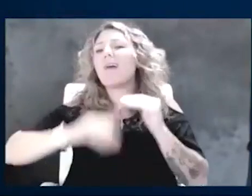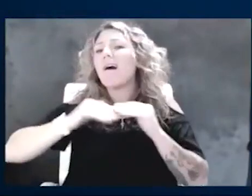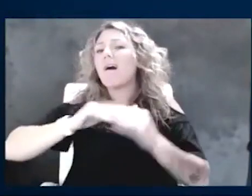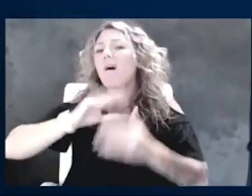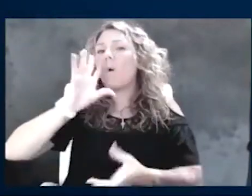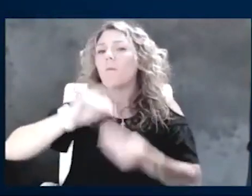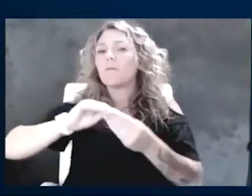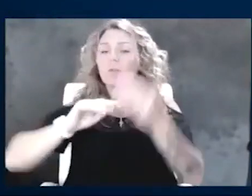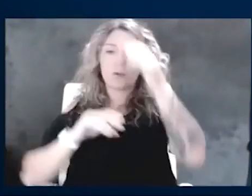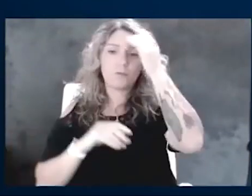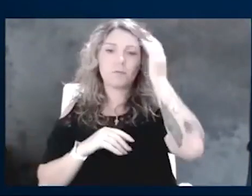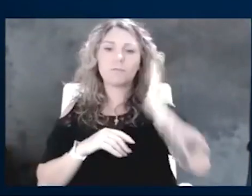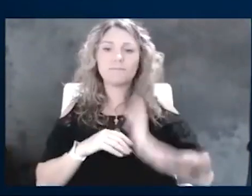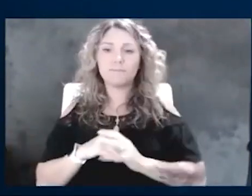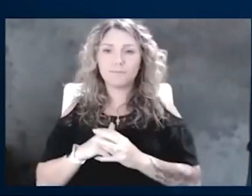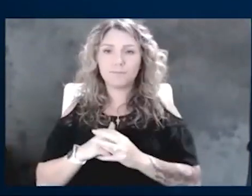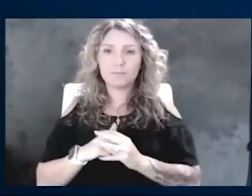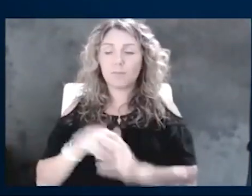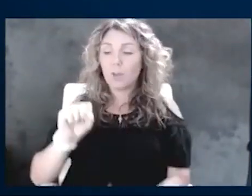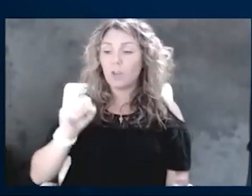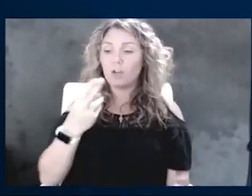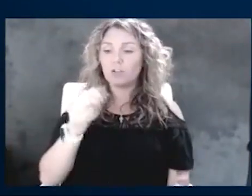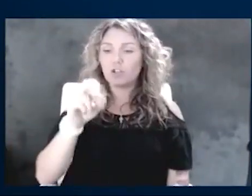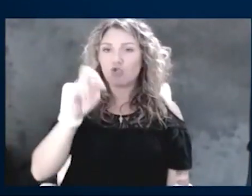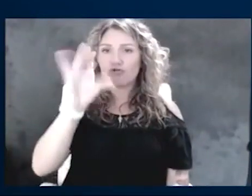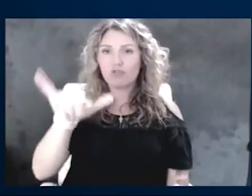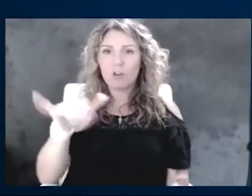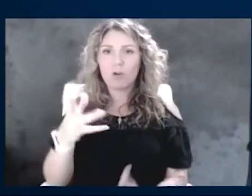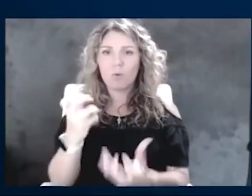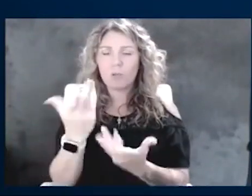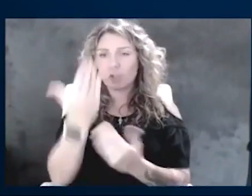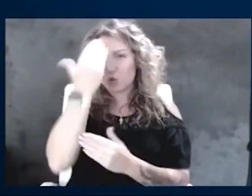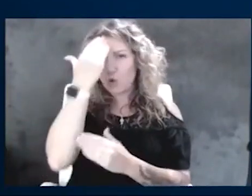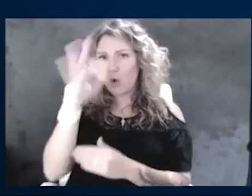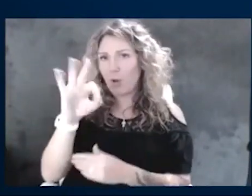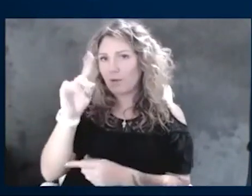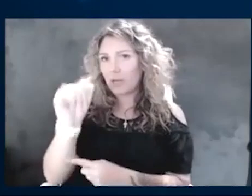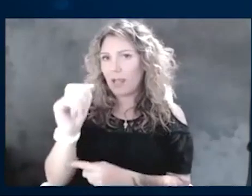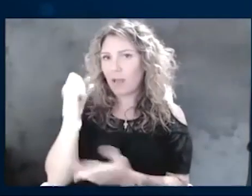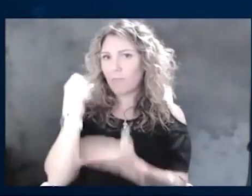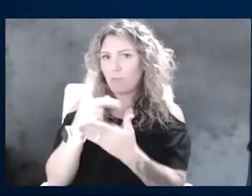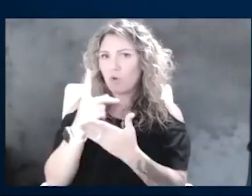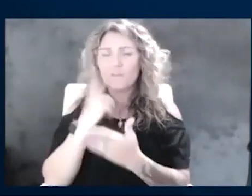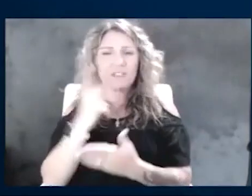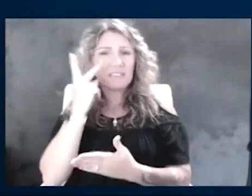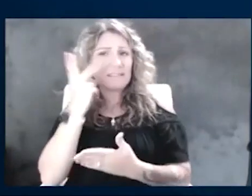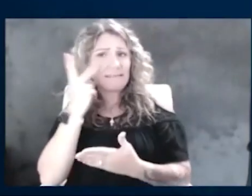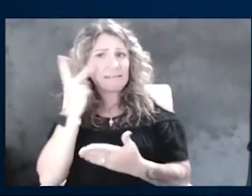So Sherry wants to know, since the FDA approval, are we seeing an uptick in vaccination?